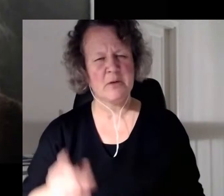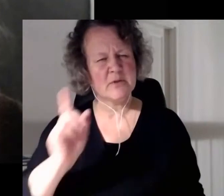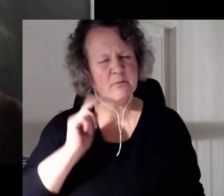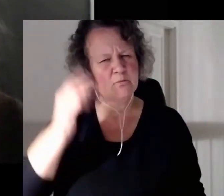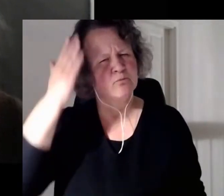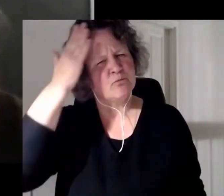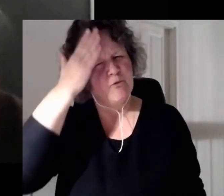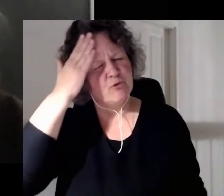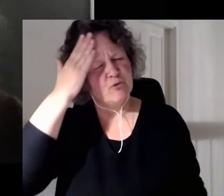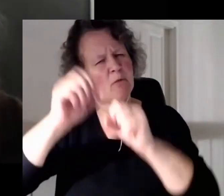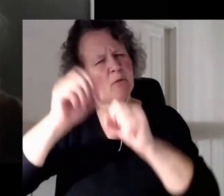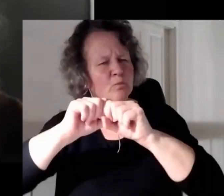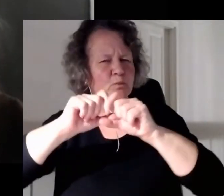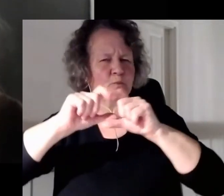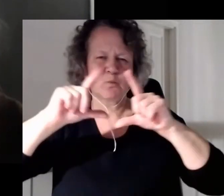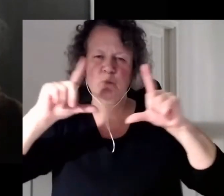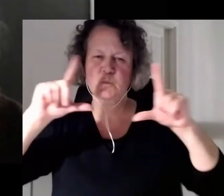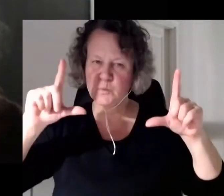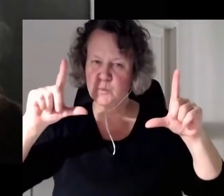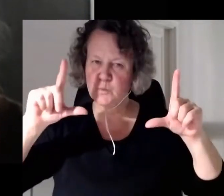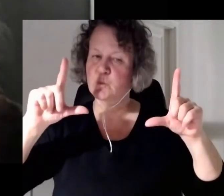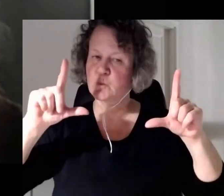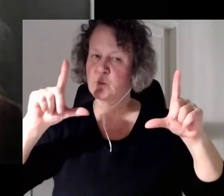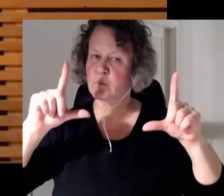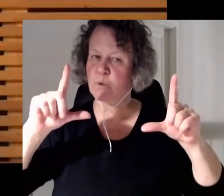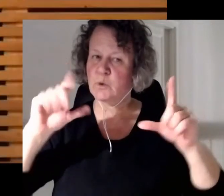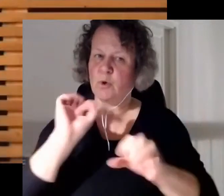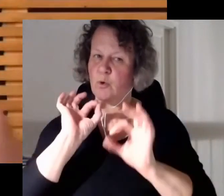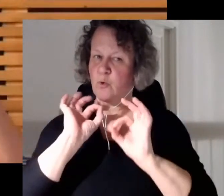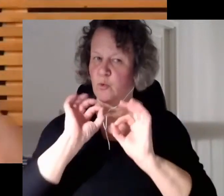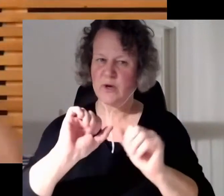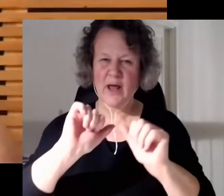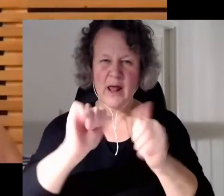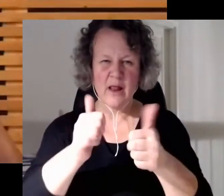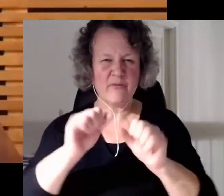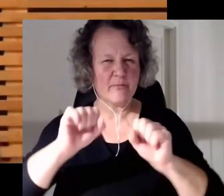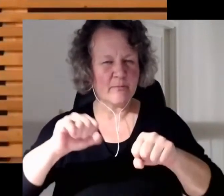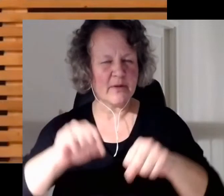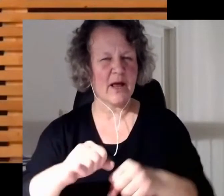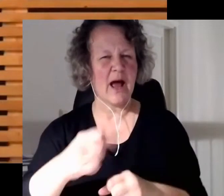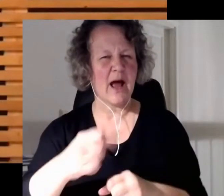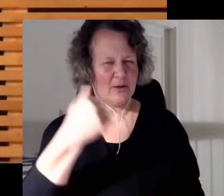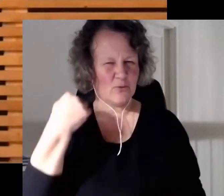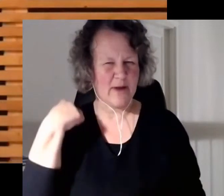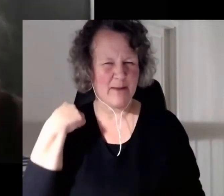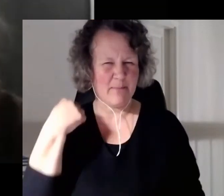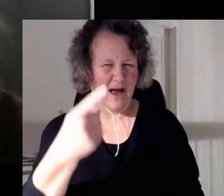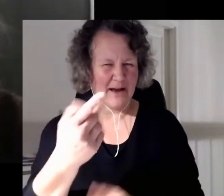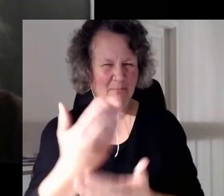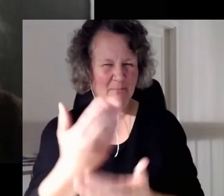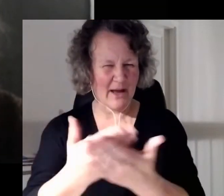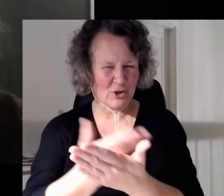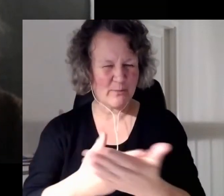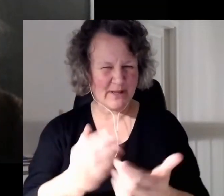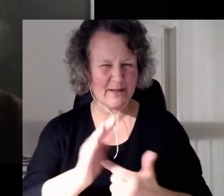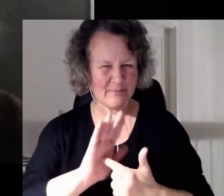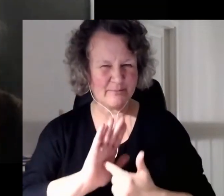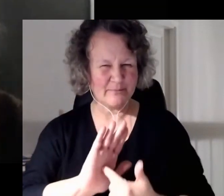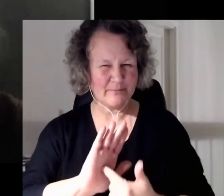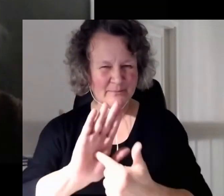I think for me, it's imaginable to assign it, to allocate it. You brought one